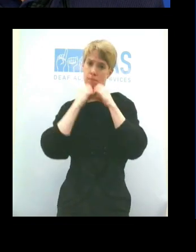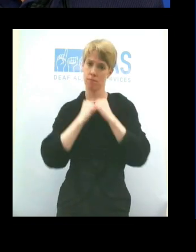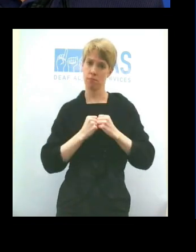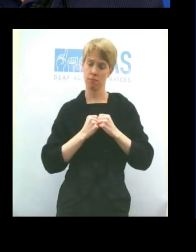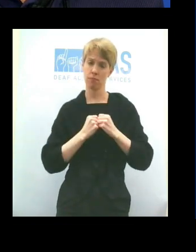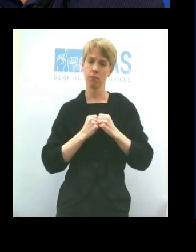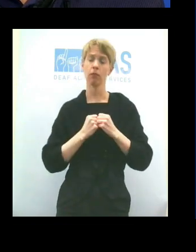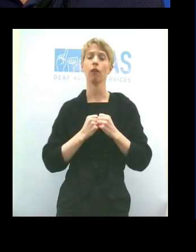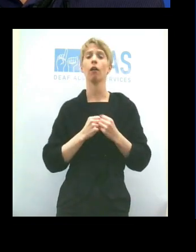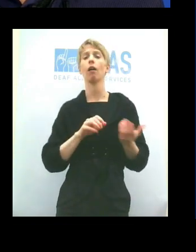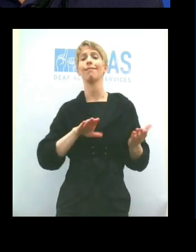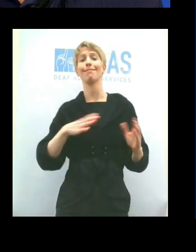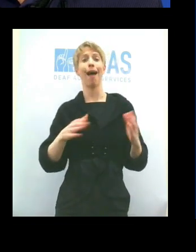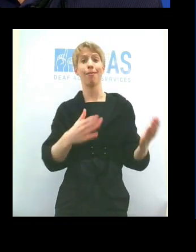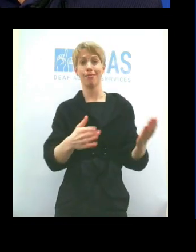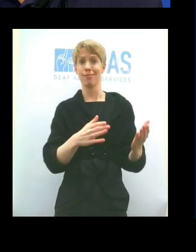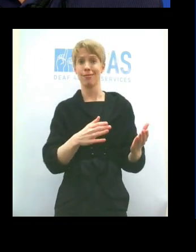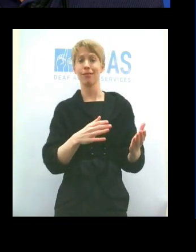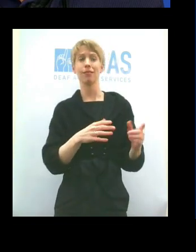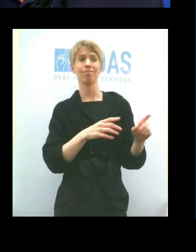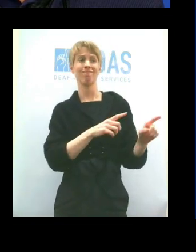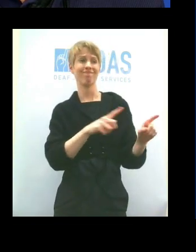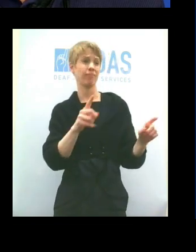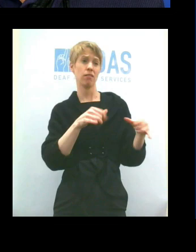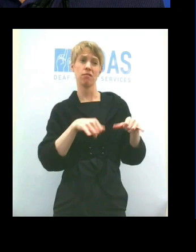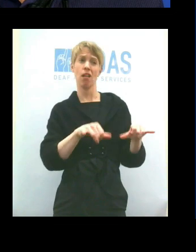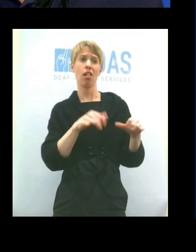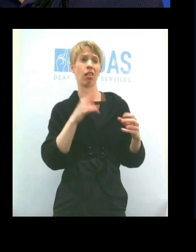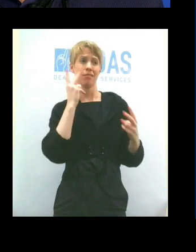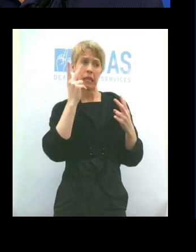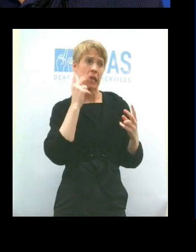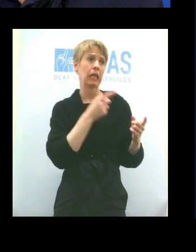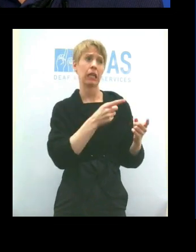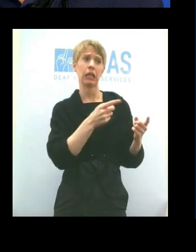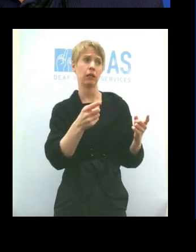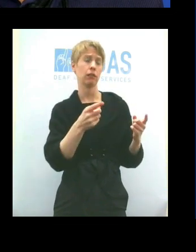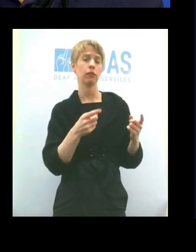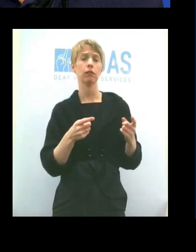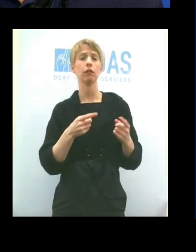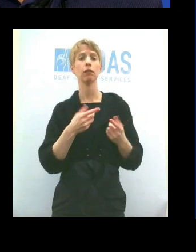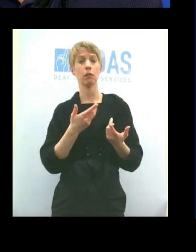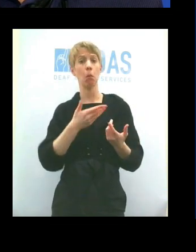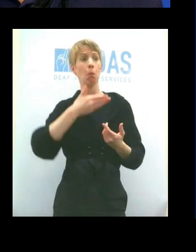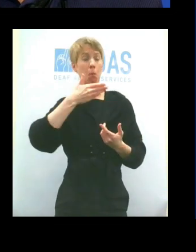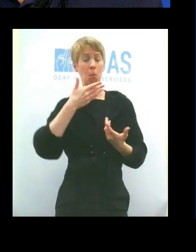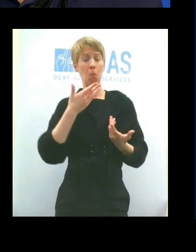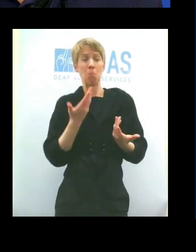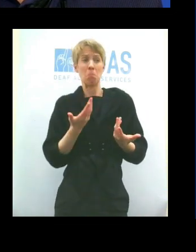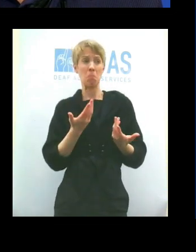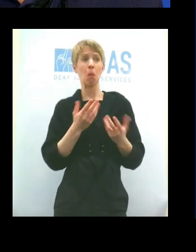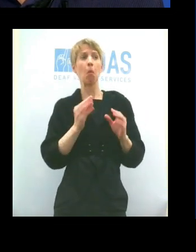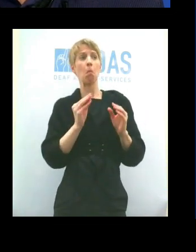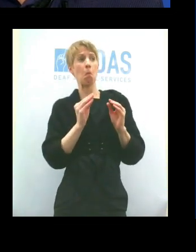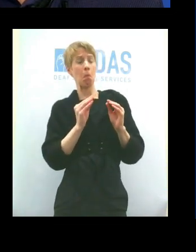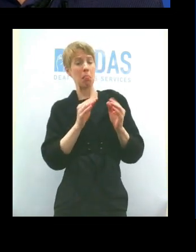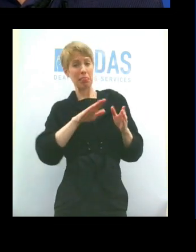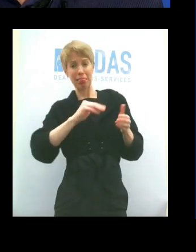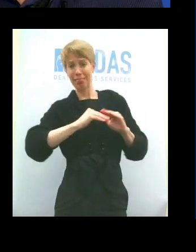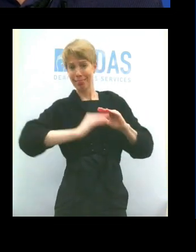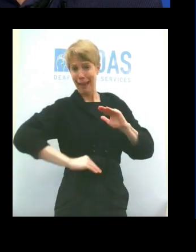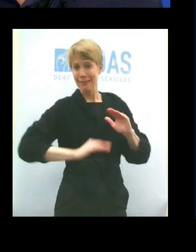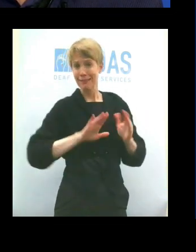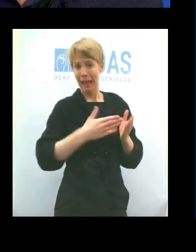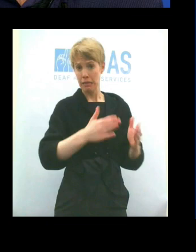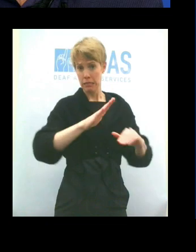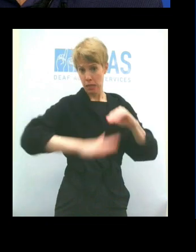deaths, unfortunately, we're still seeing deaths in hospitals. While they are not as bad as they once were, we're still worried about them, and that we still have not met, though